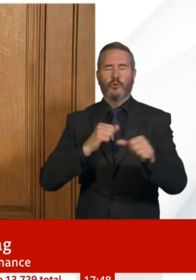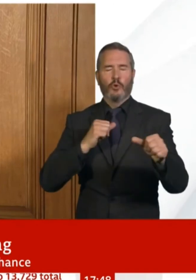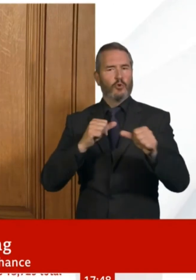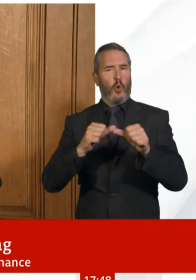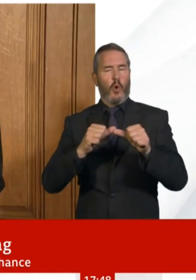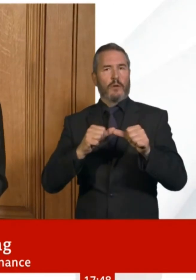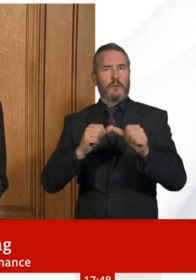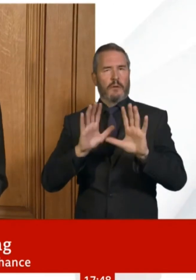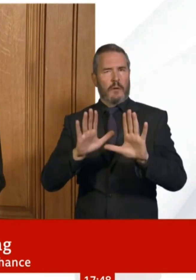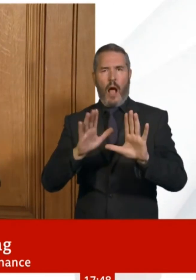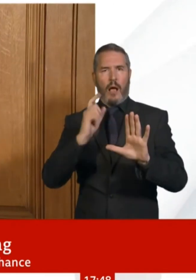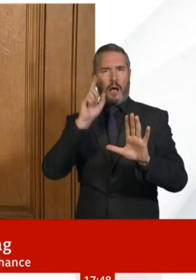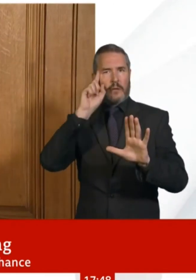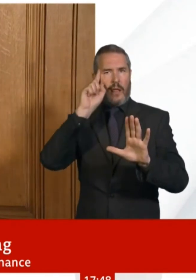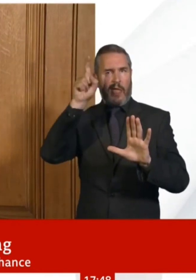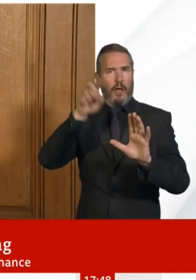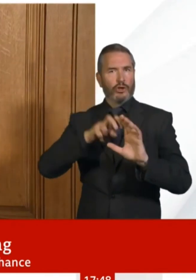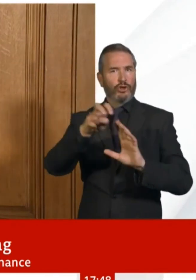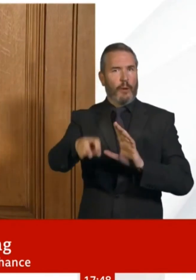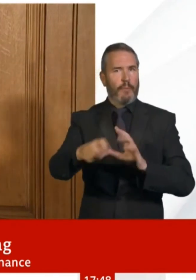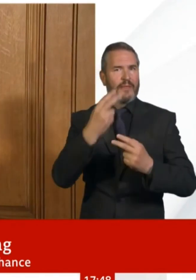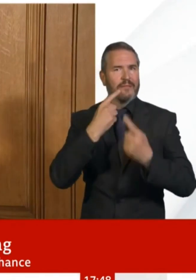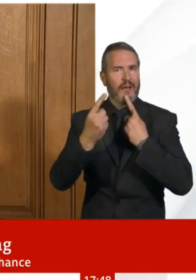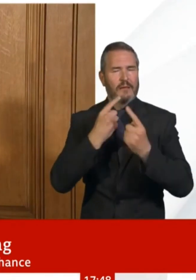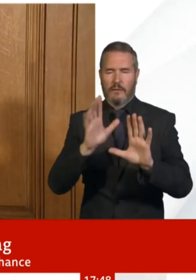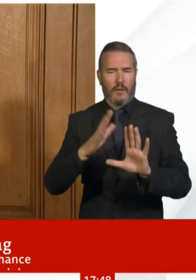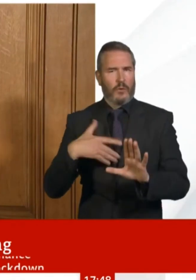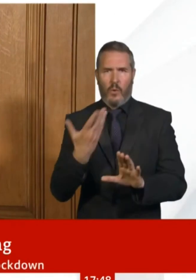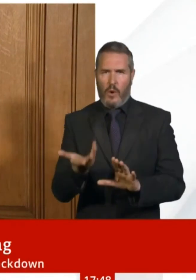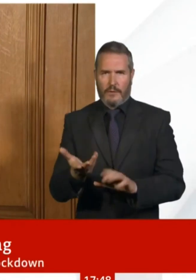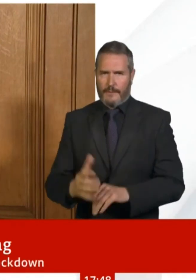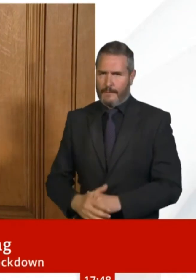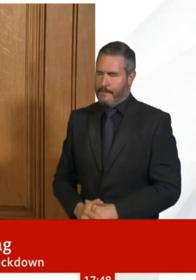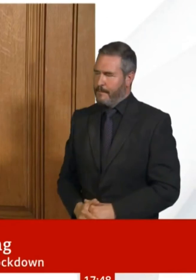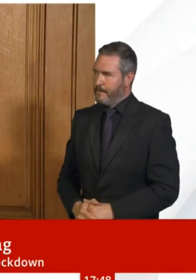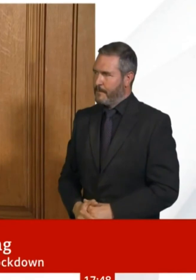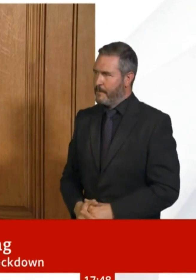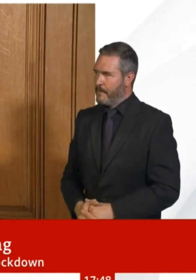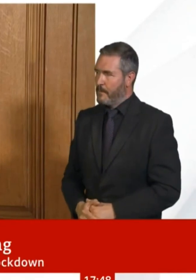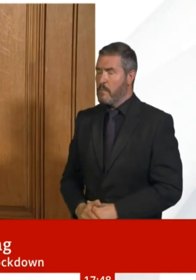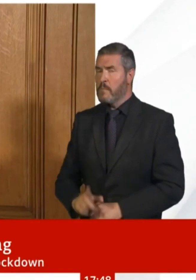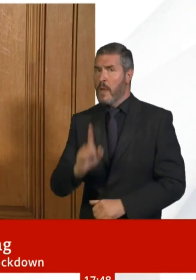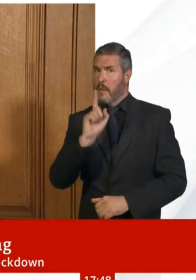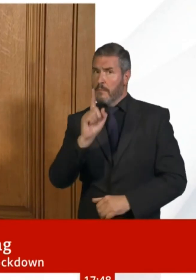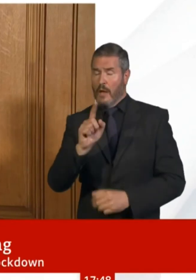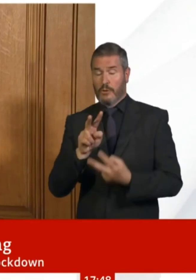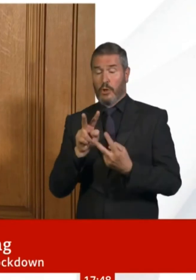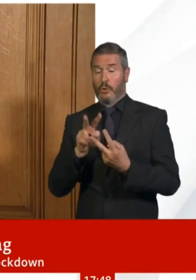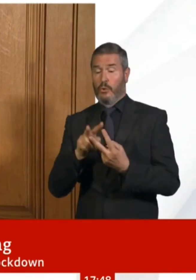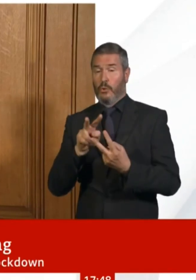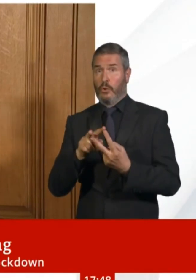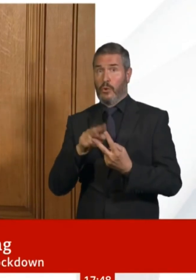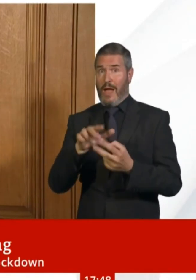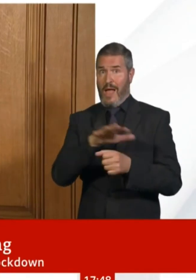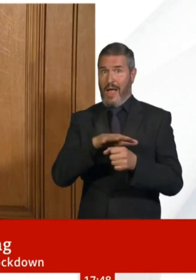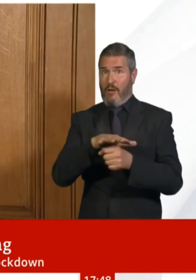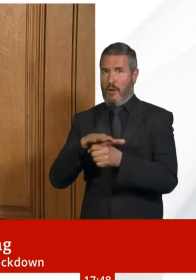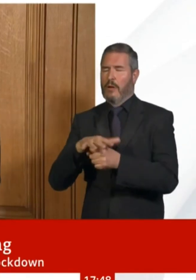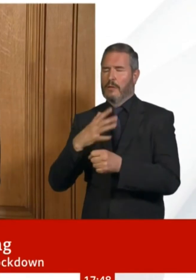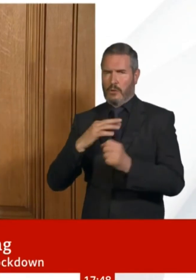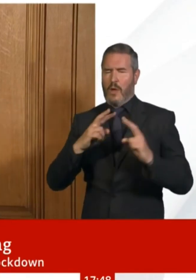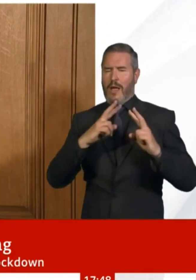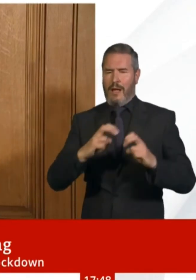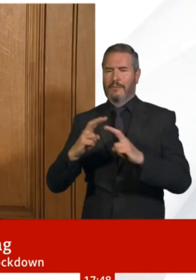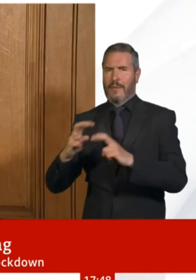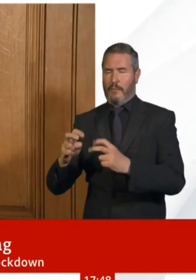overread on that issue. The two areas where I think we need to look particularly carefully, but I think